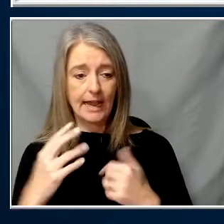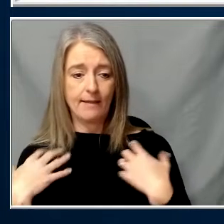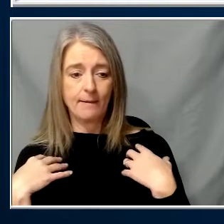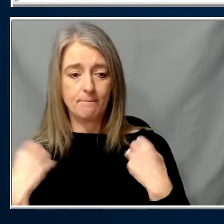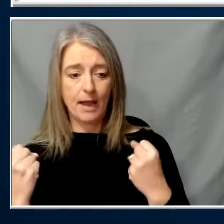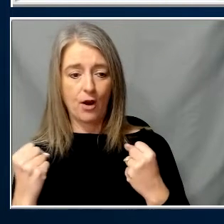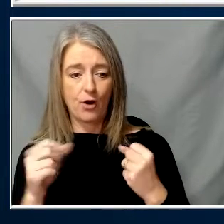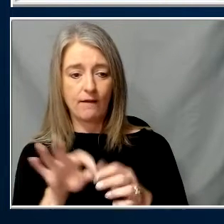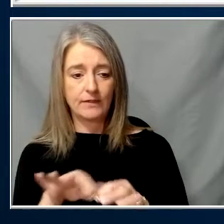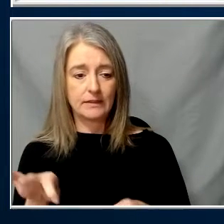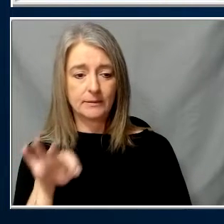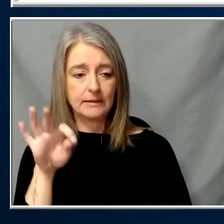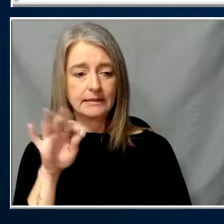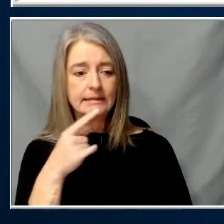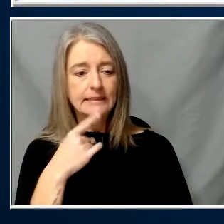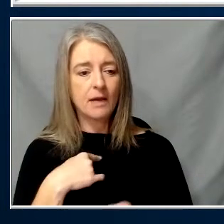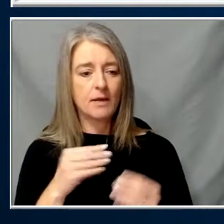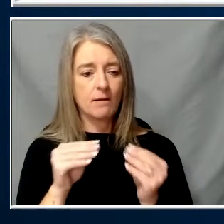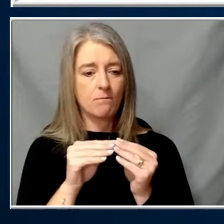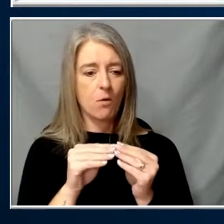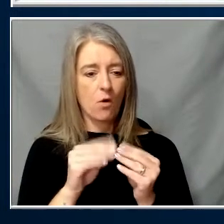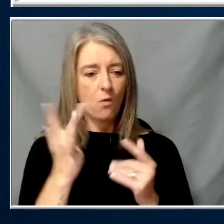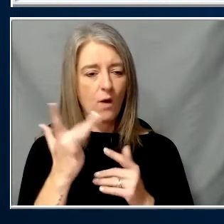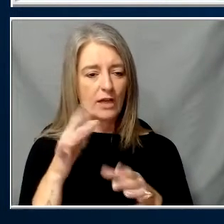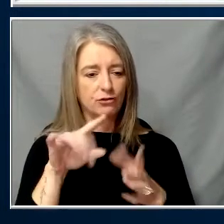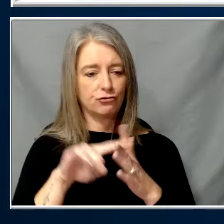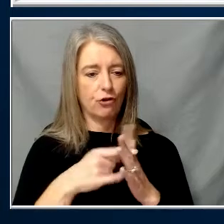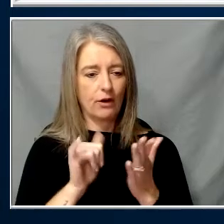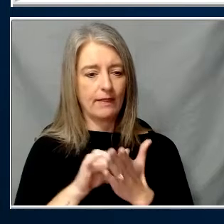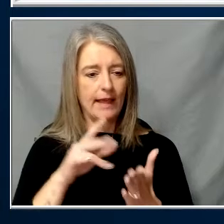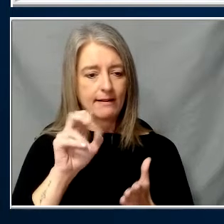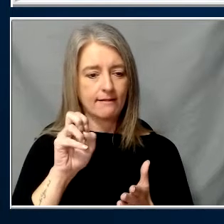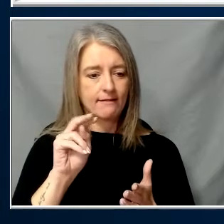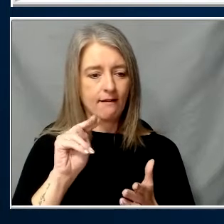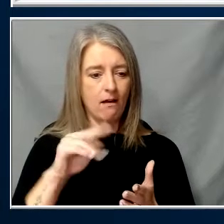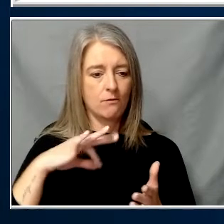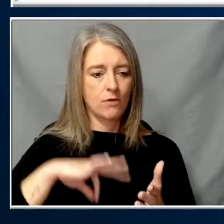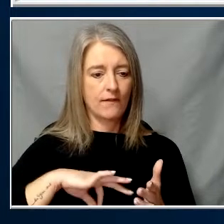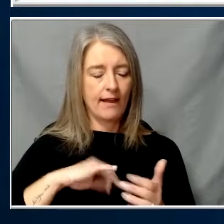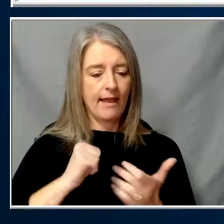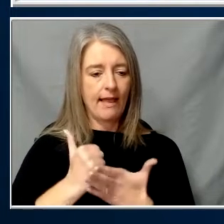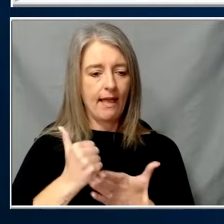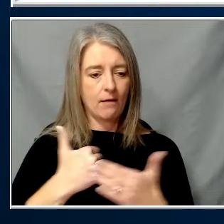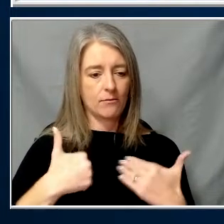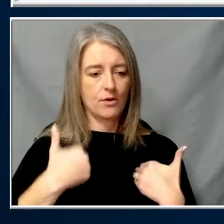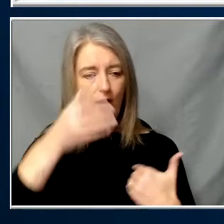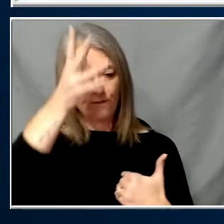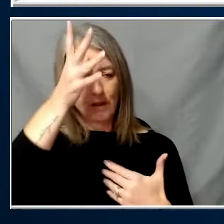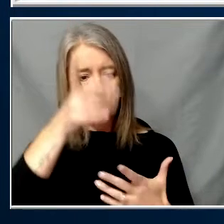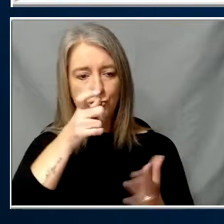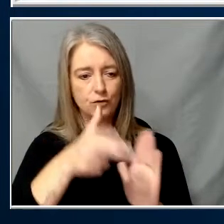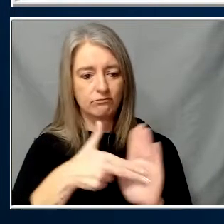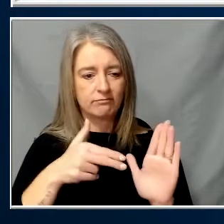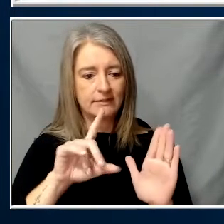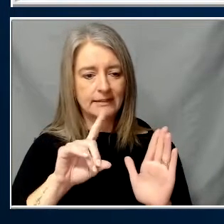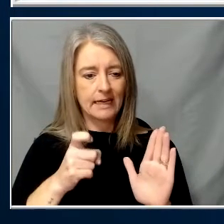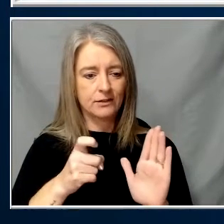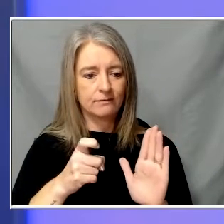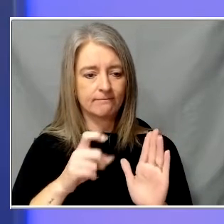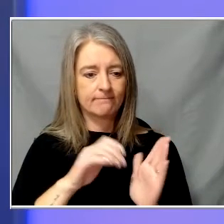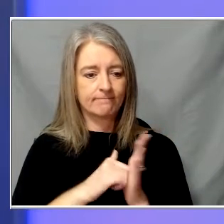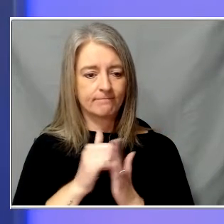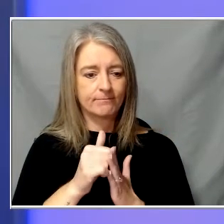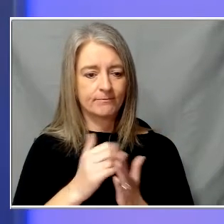more about why you started this and specifically how you're helping young fathers diagnosed with cancer. Yeah, Jessica, I'm glad you brought that